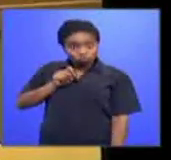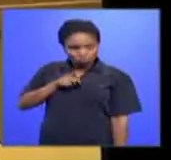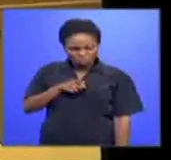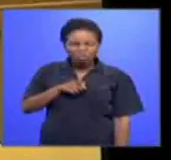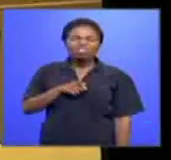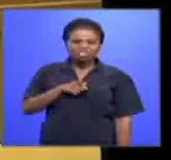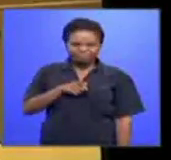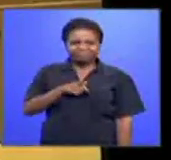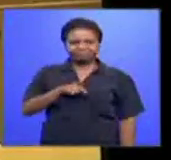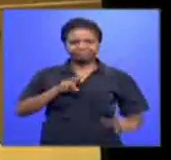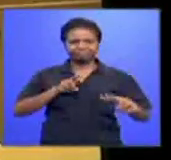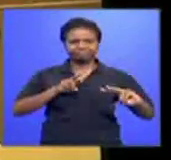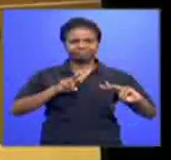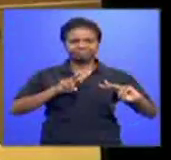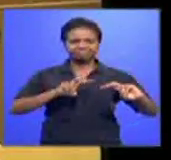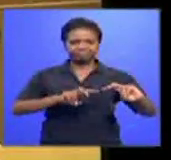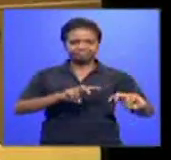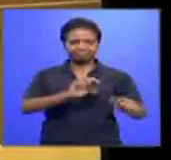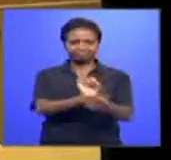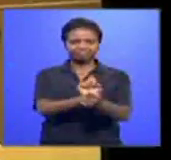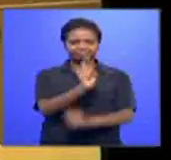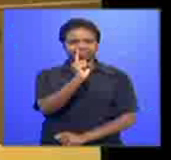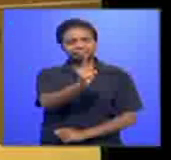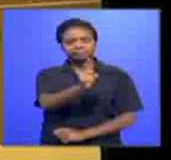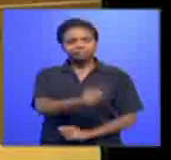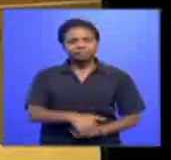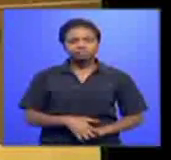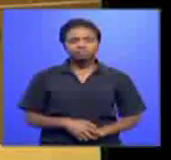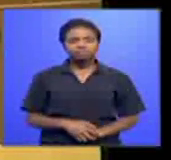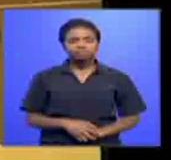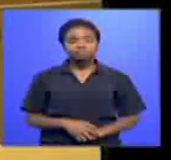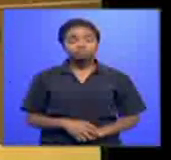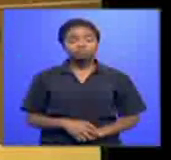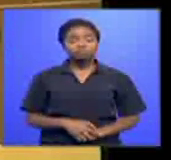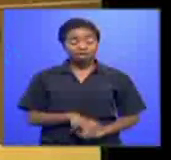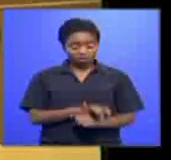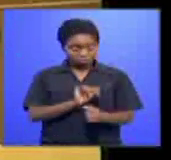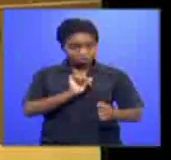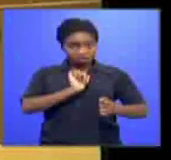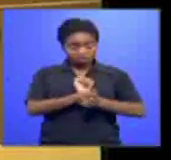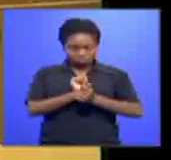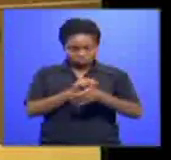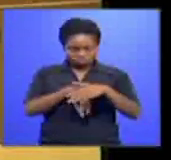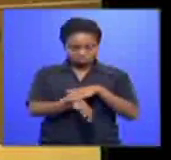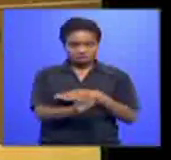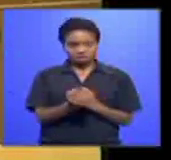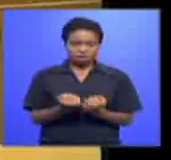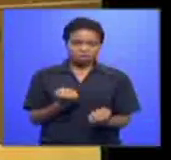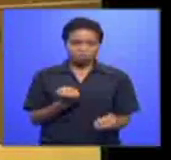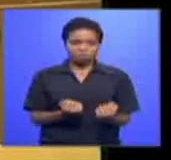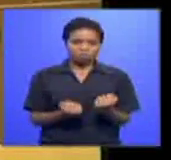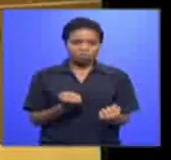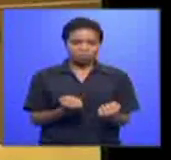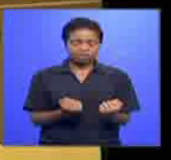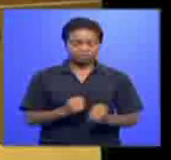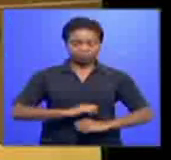investigated, and prosecuted. Courts will be allocated to